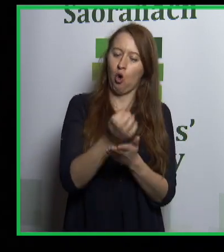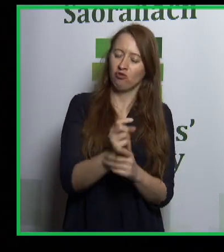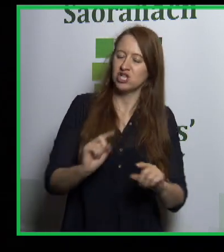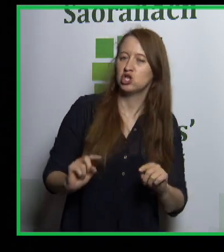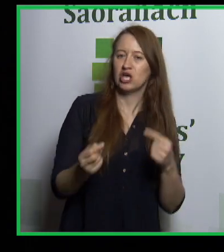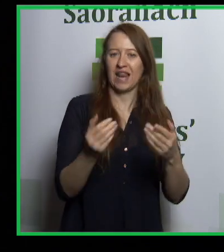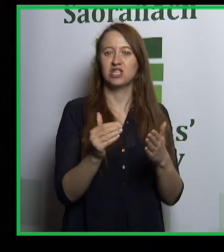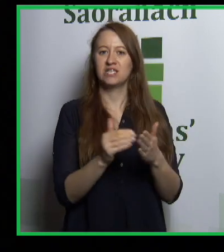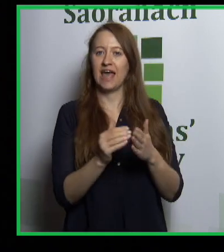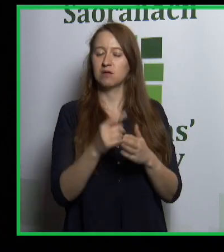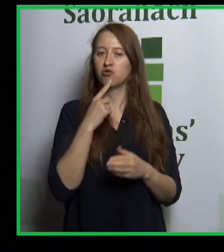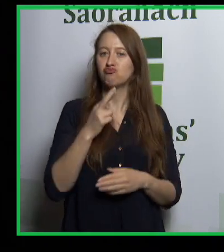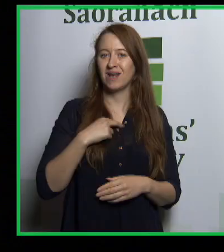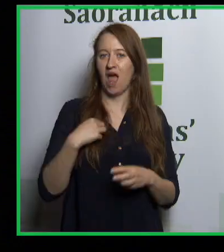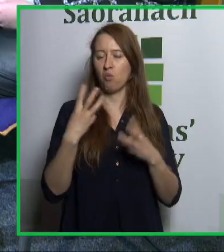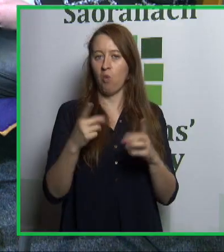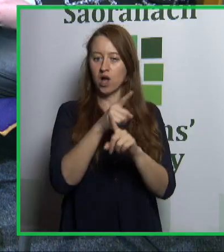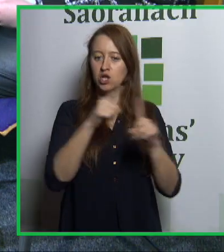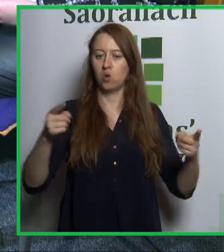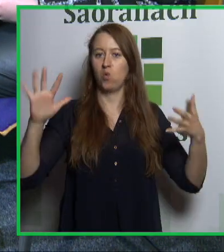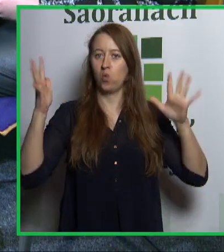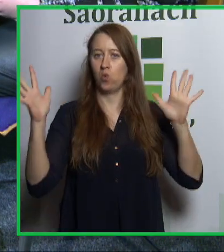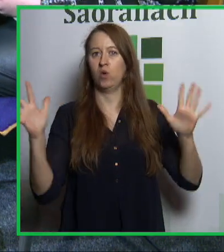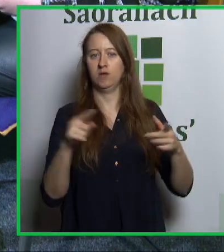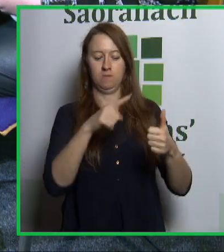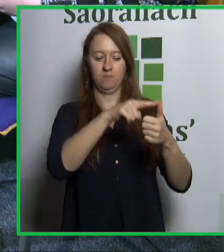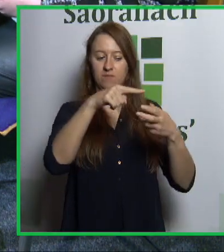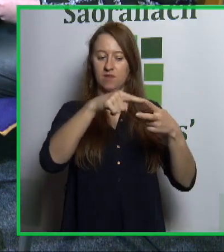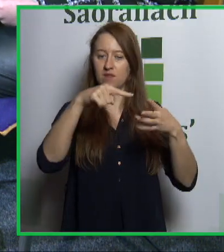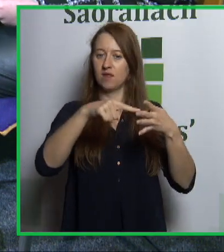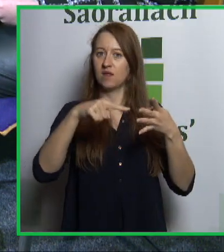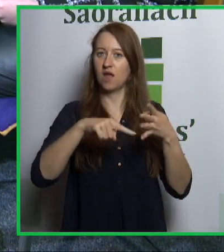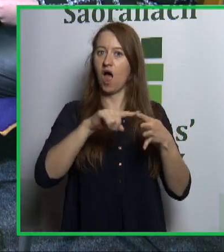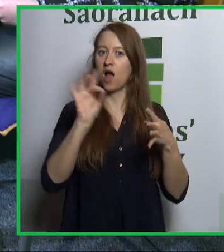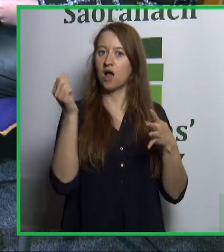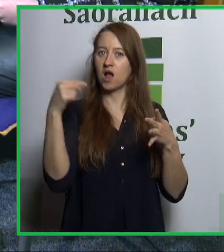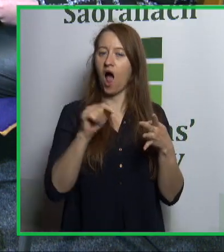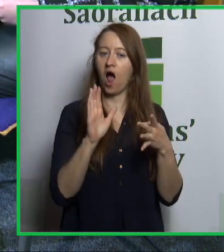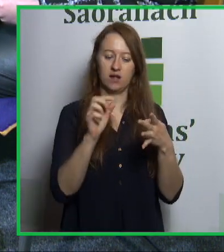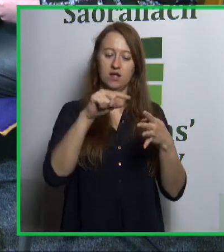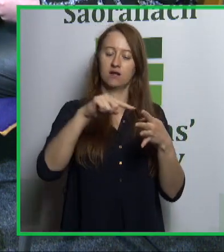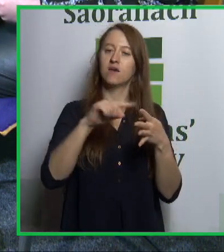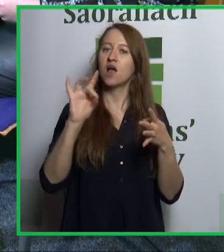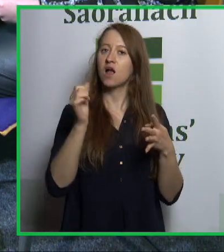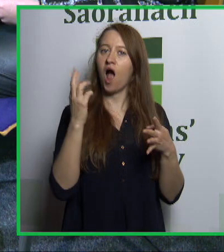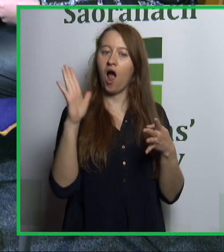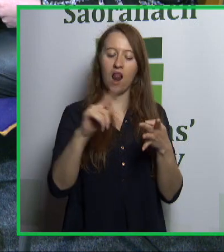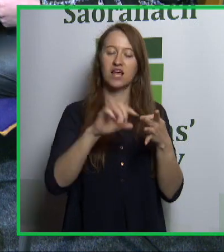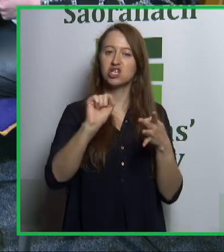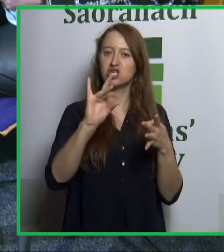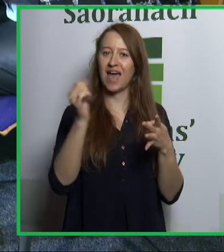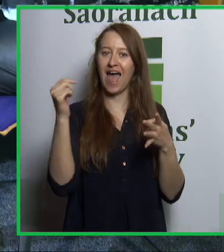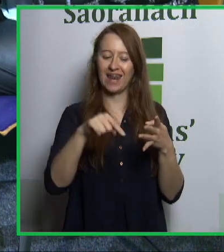so. Please give a warm welcome to Carl Takei, Gillian O'Donnell, Shannon Connors and Fionn Connolly-Sexton. It's great to have them all with